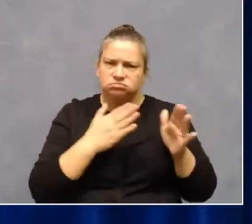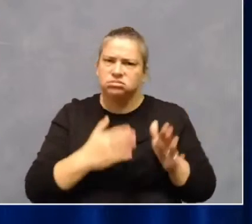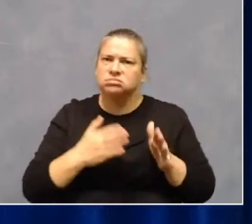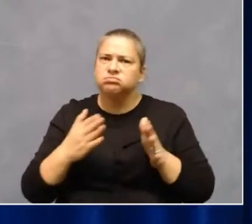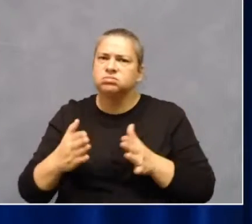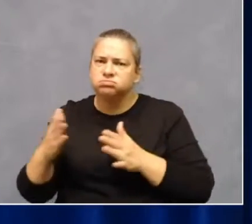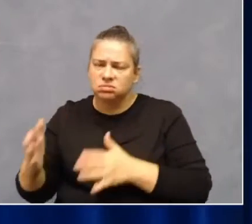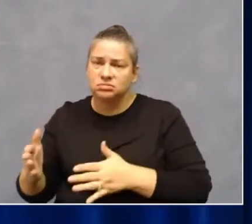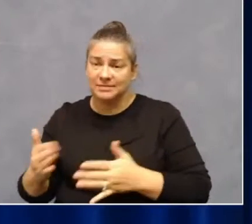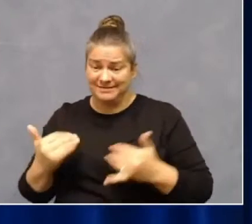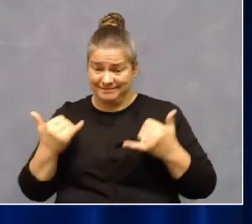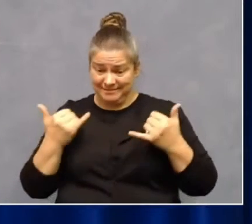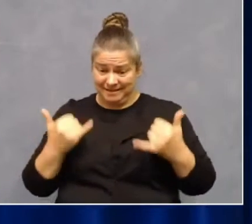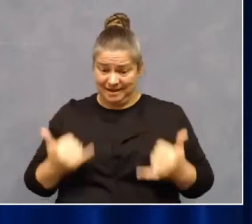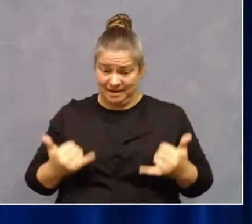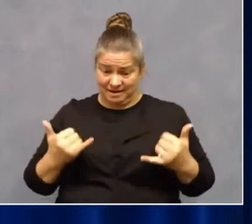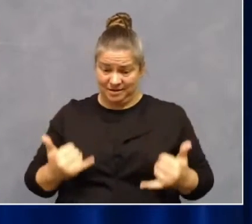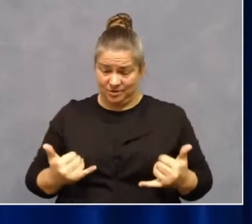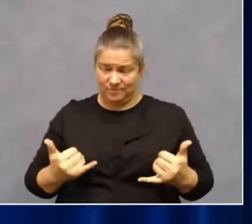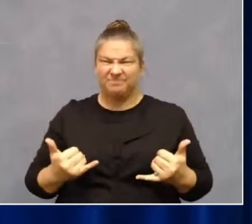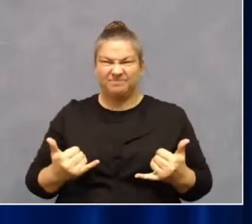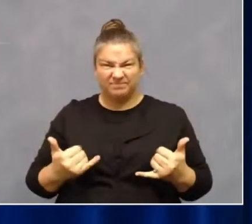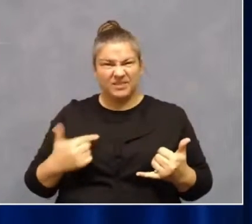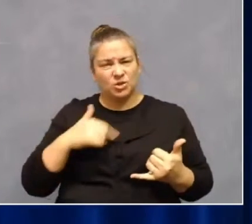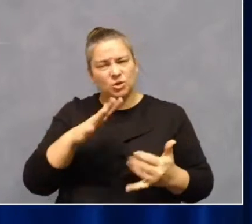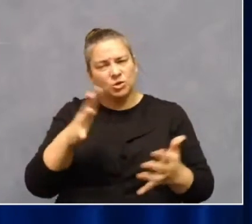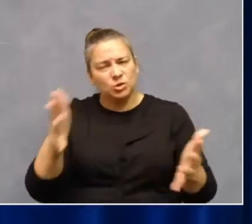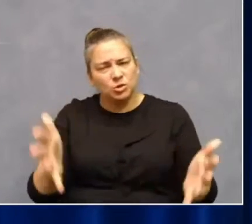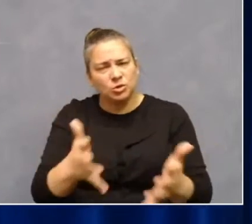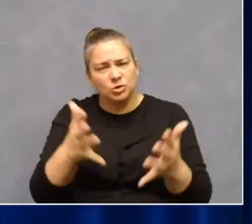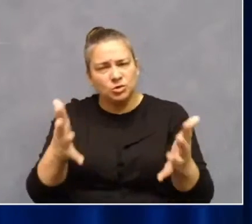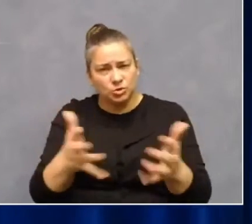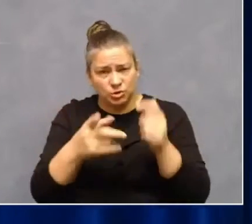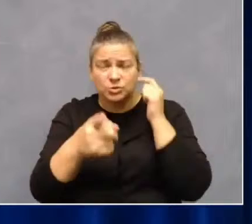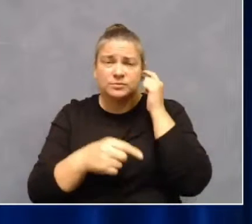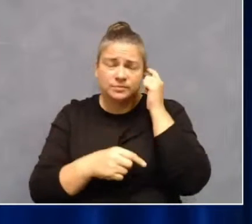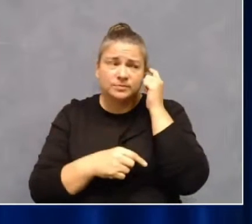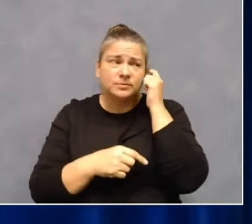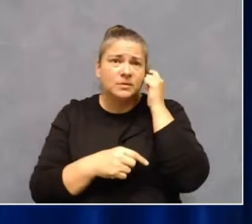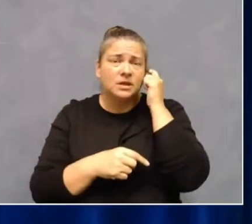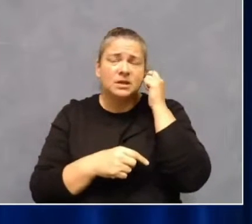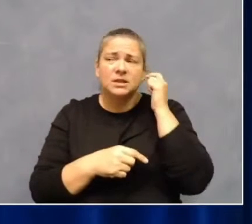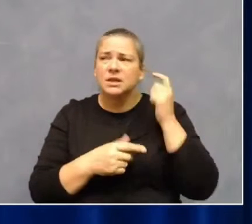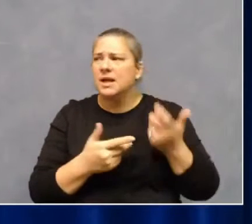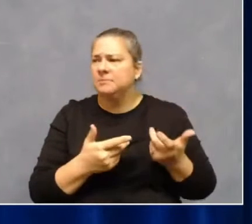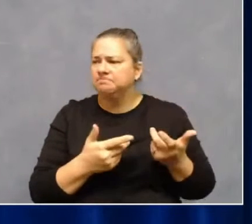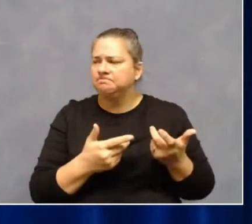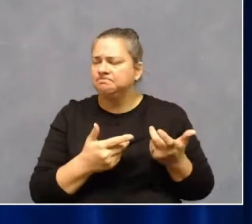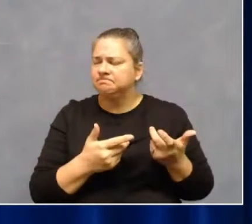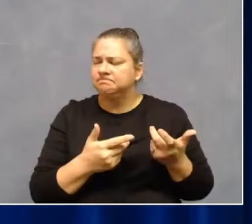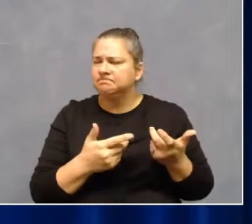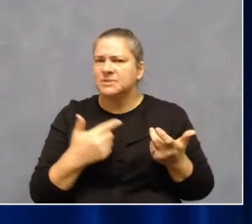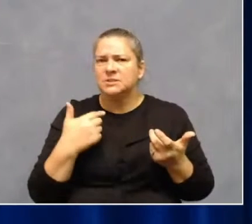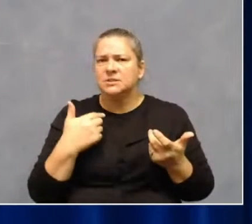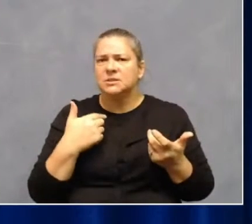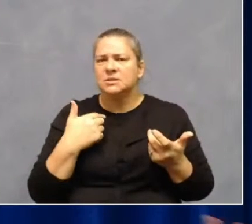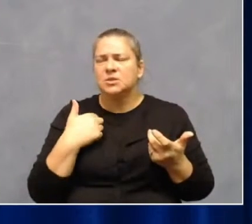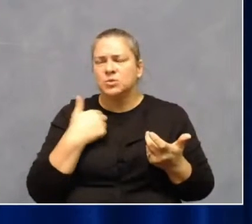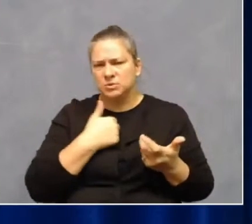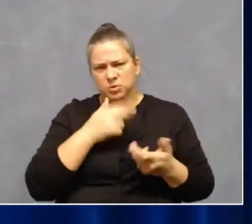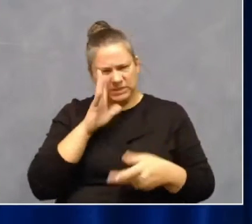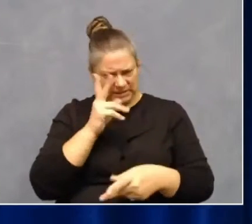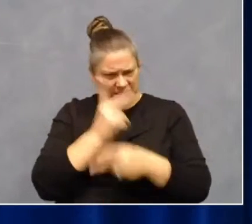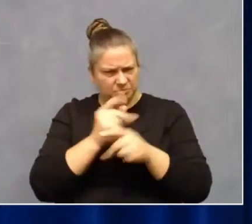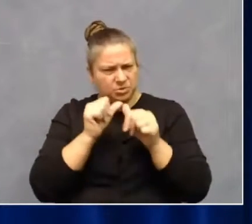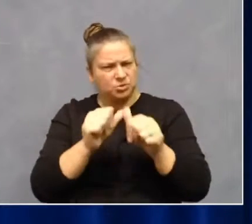ever more for the state or for the nation to do for the individual citizen. We're going to keep at it, and we're going to keep taking the steps we need to, and I'll keep